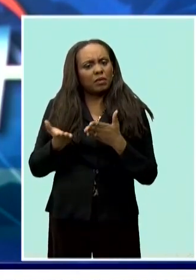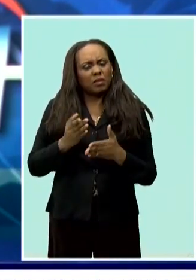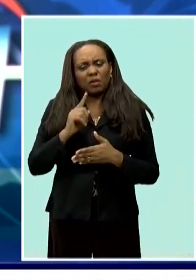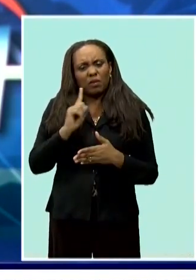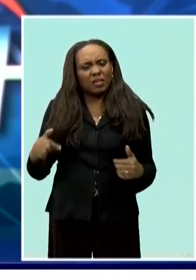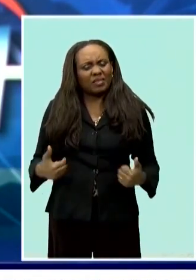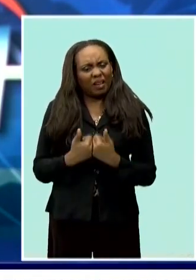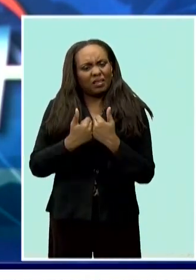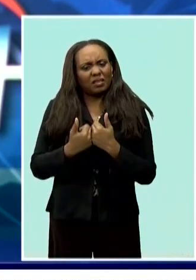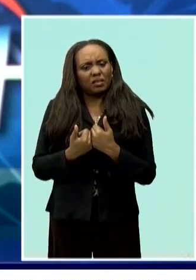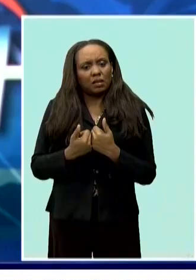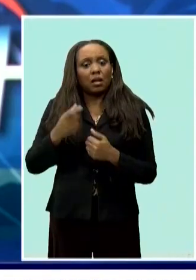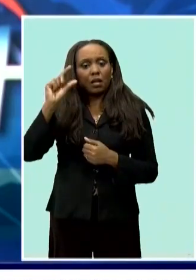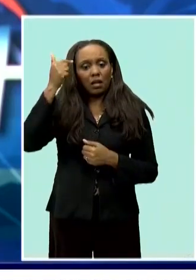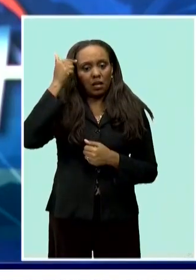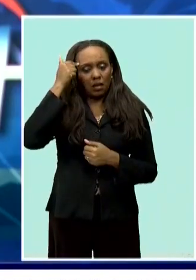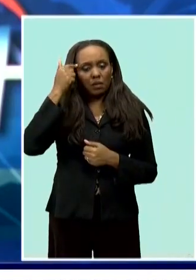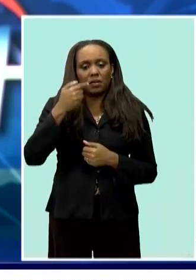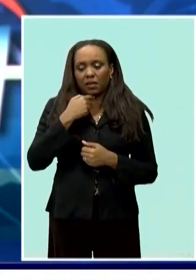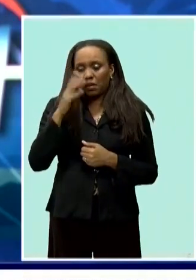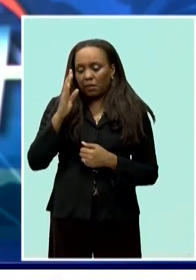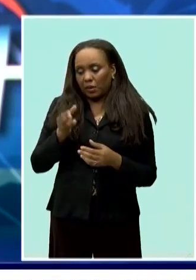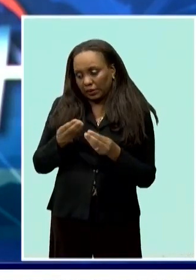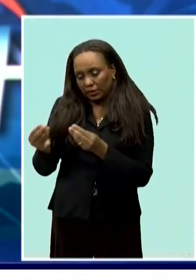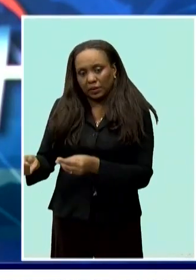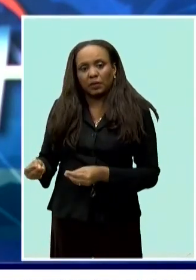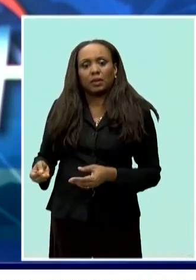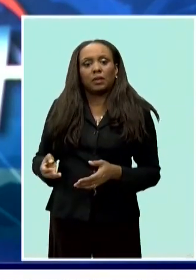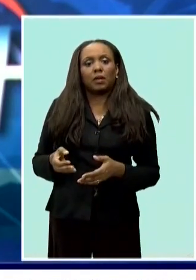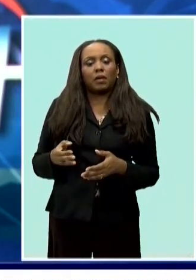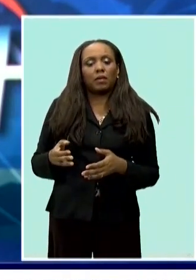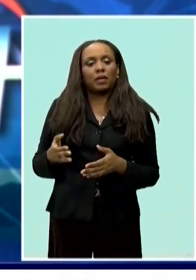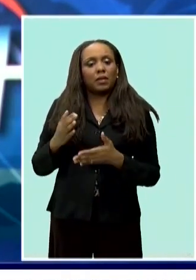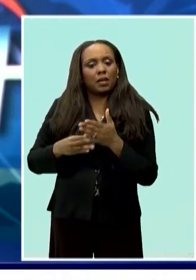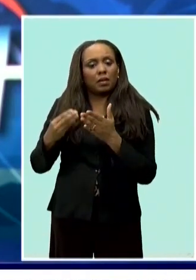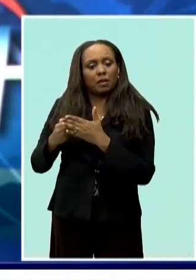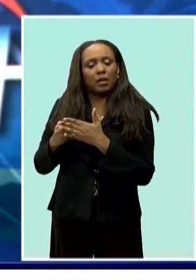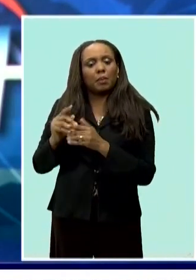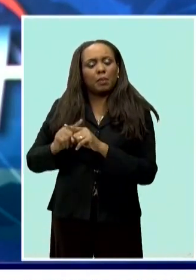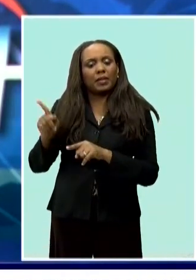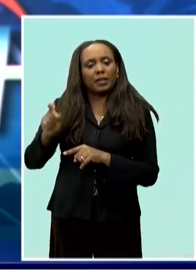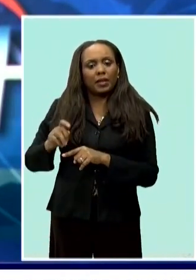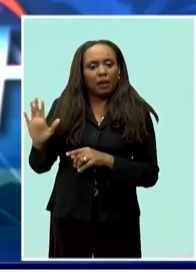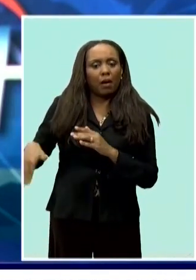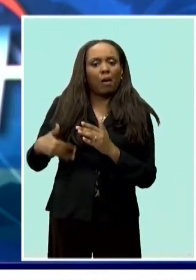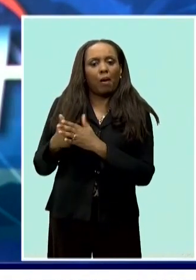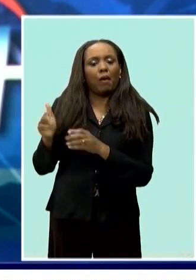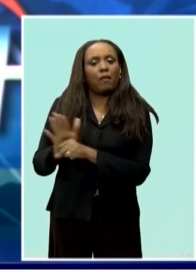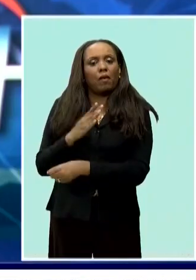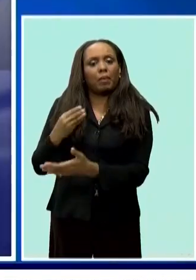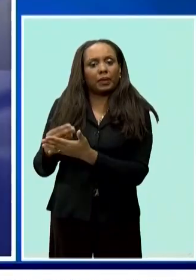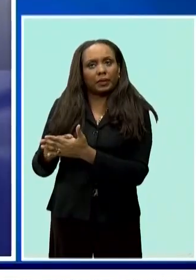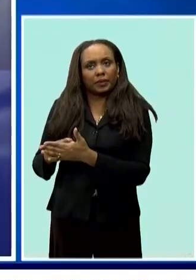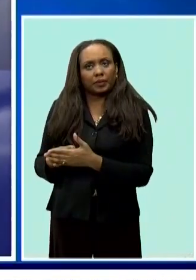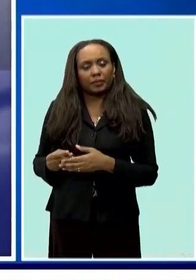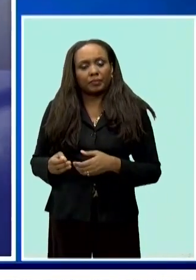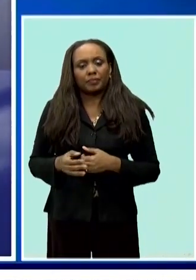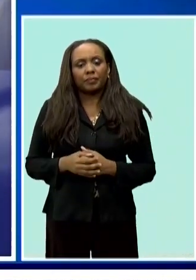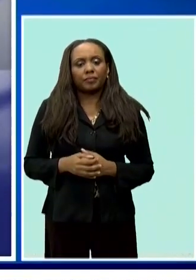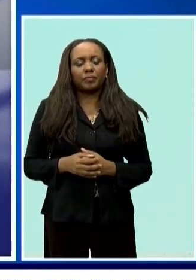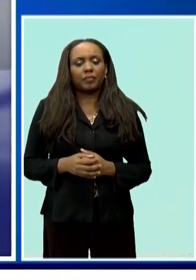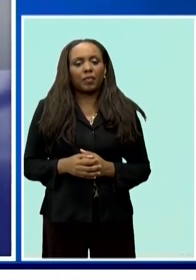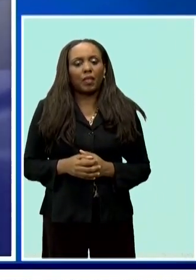retrenched, 83 workers are yet to receive a cent from the government. He says that they are in constant contact with the Ministry of the Civil Service.